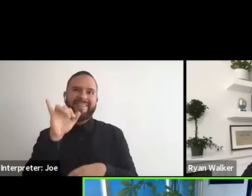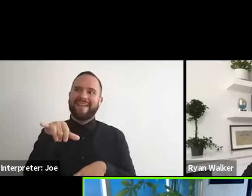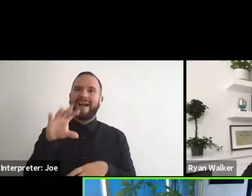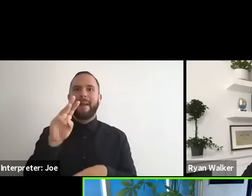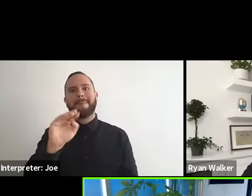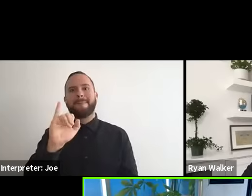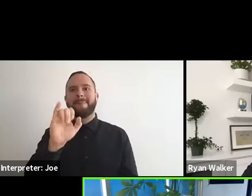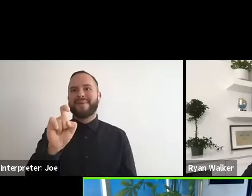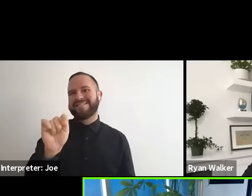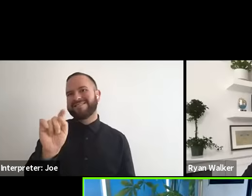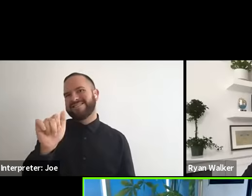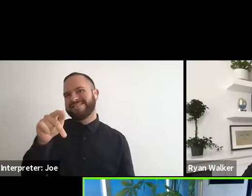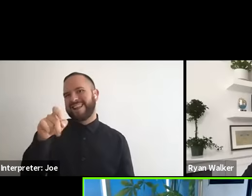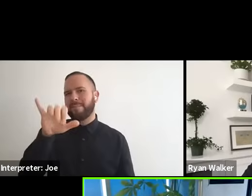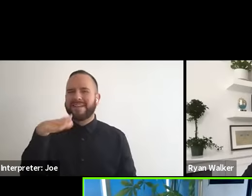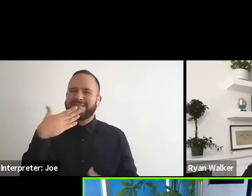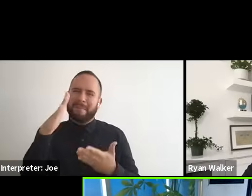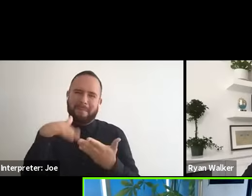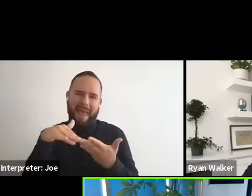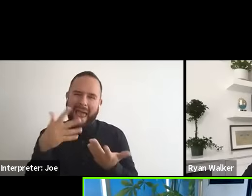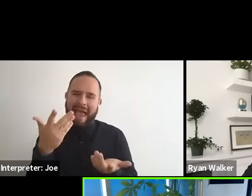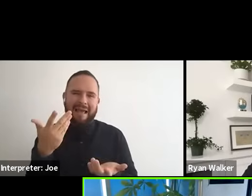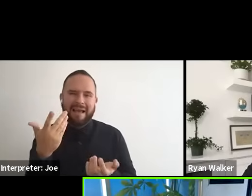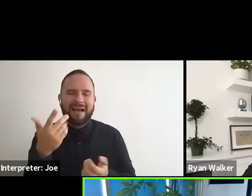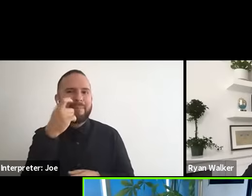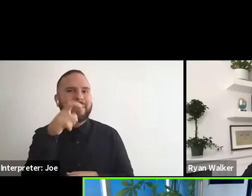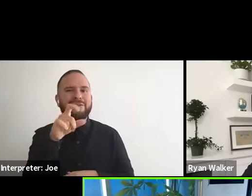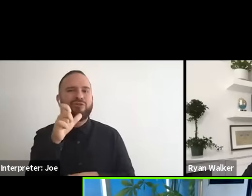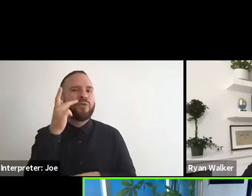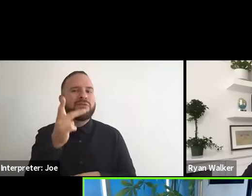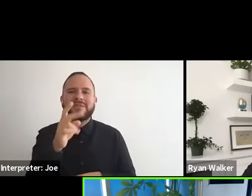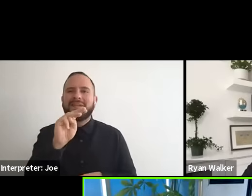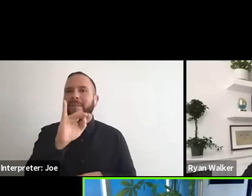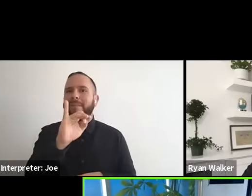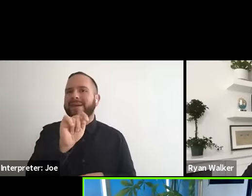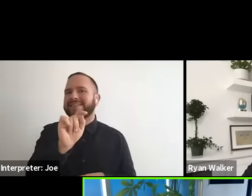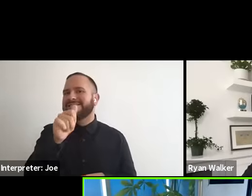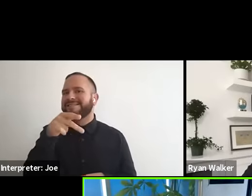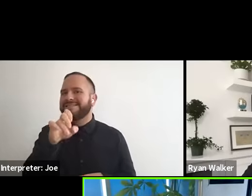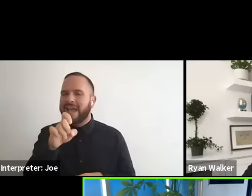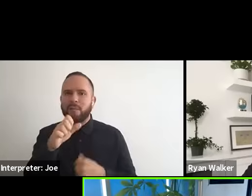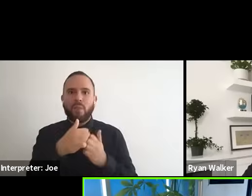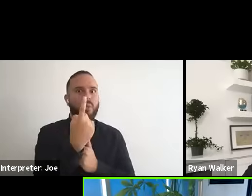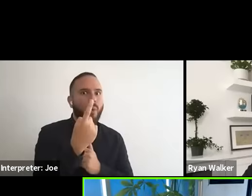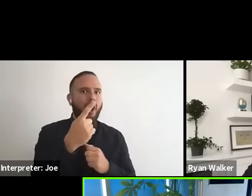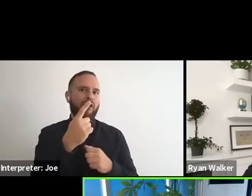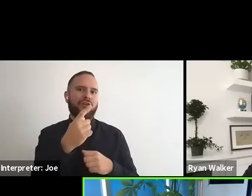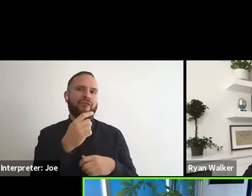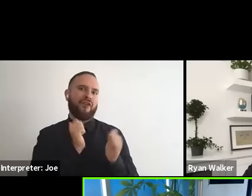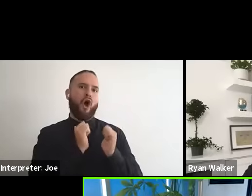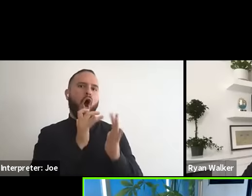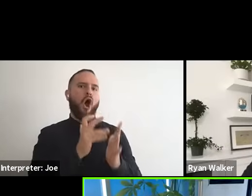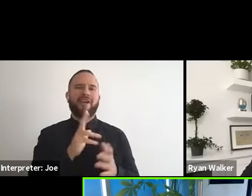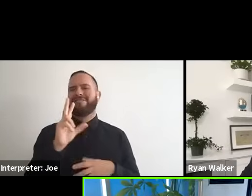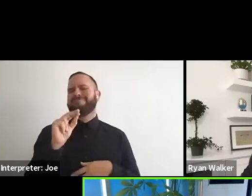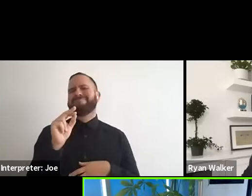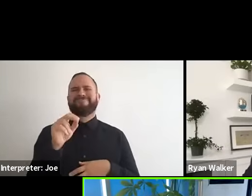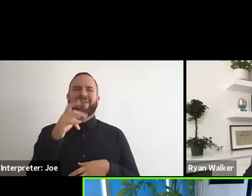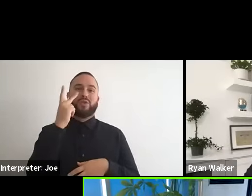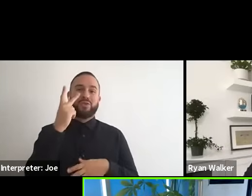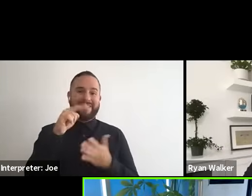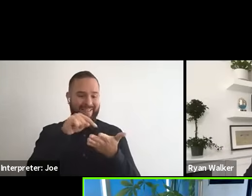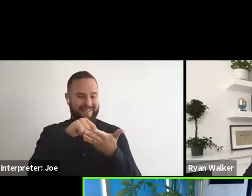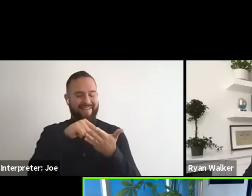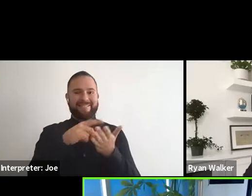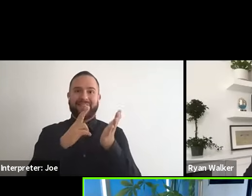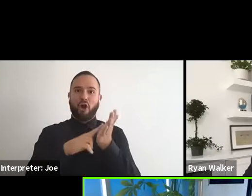okay? Because you don't see mixtapes in contracts with white artists. You only see mixtape deliverables and contracts in Black